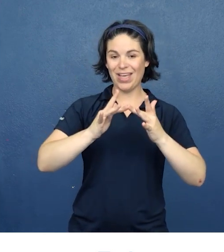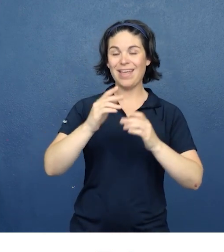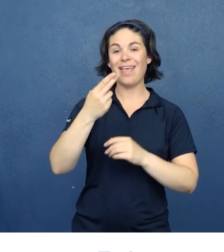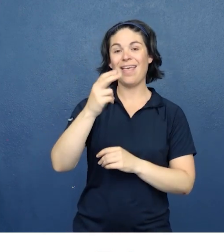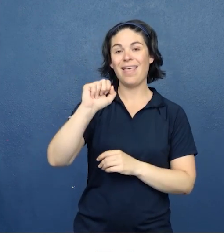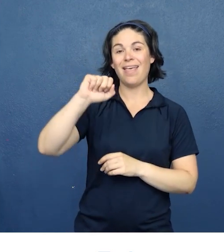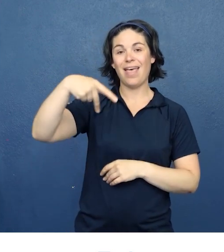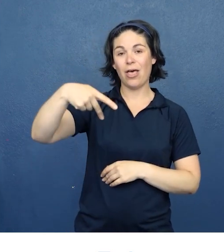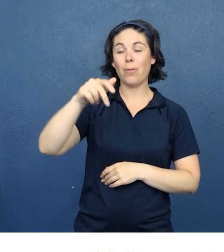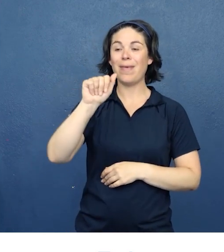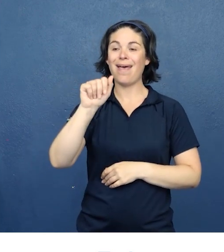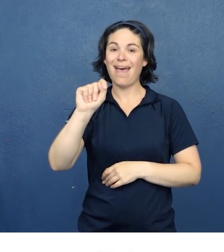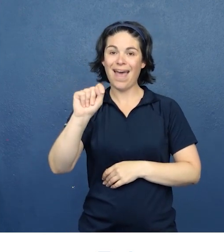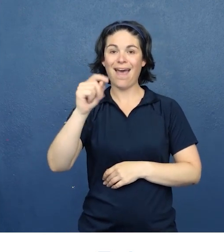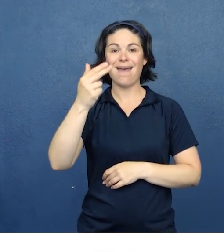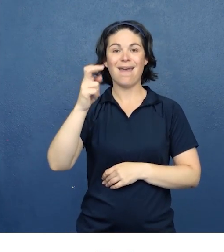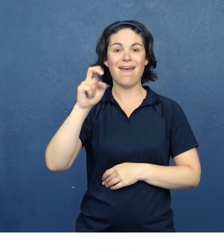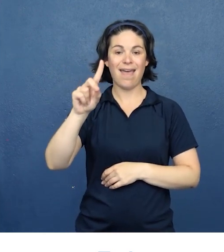at